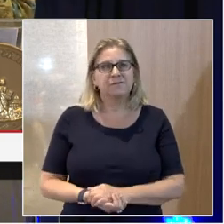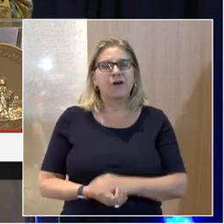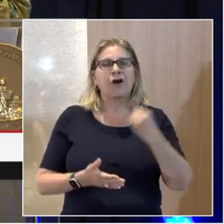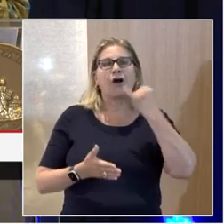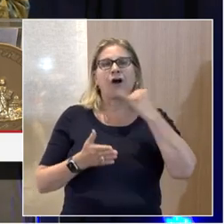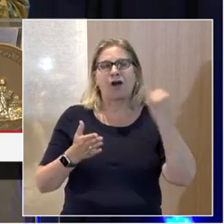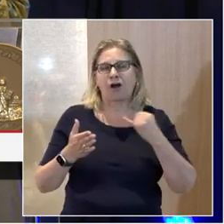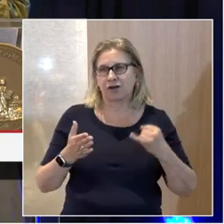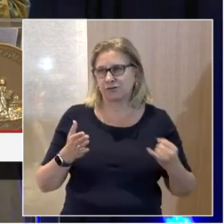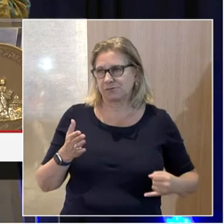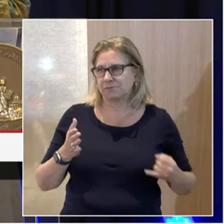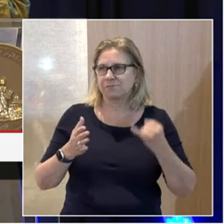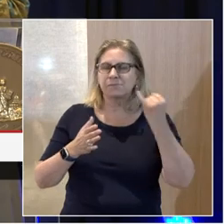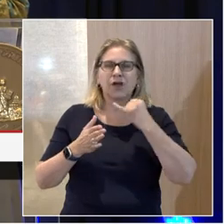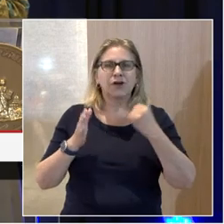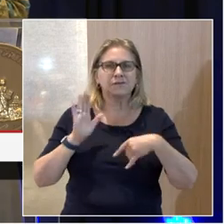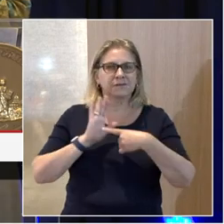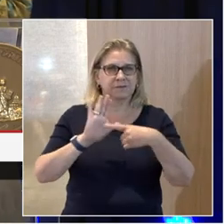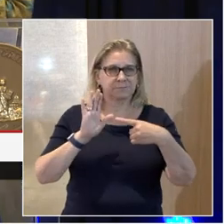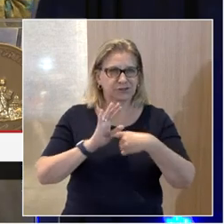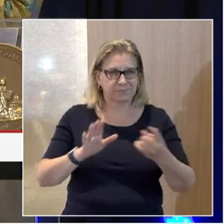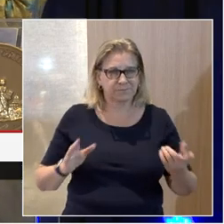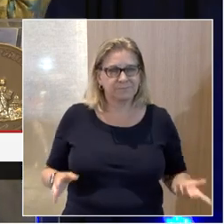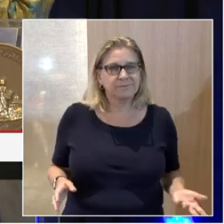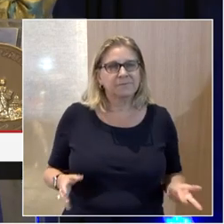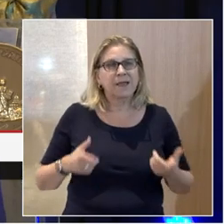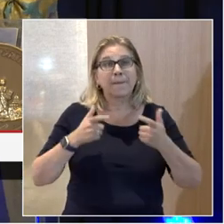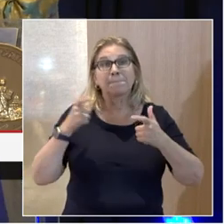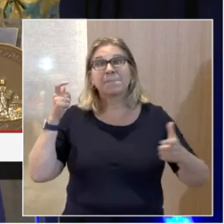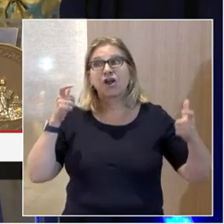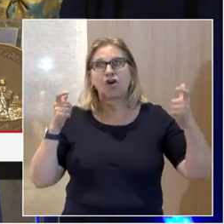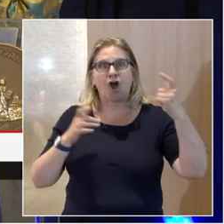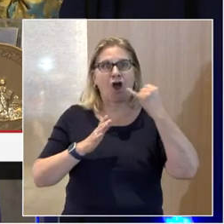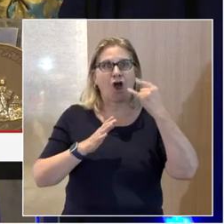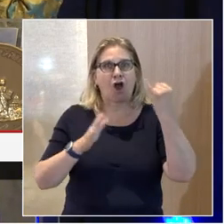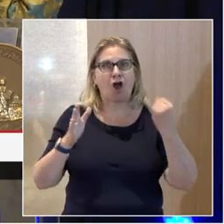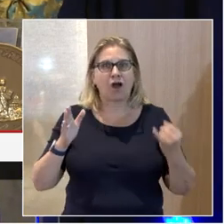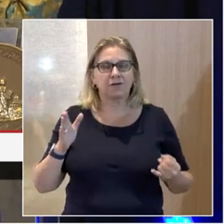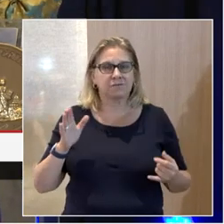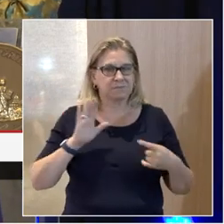Art exhibition. Uh-huh. Uh-huh, okay, all right, okay.